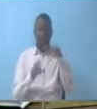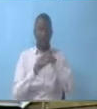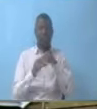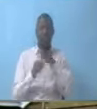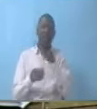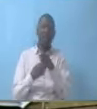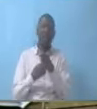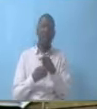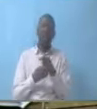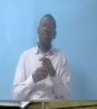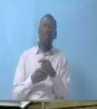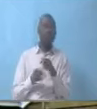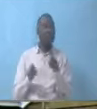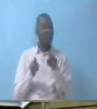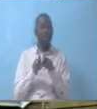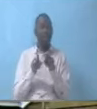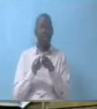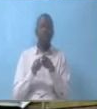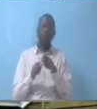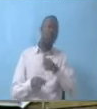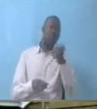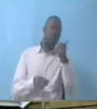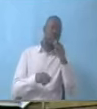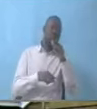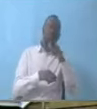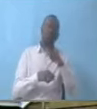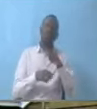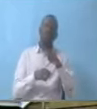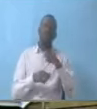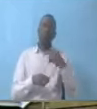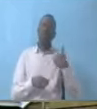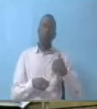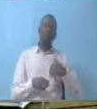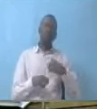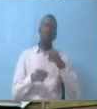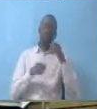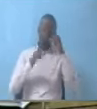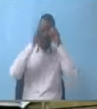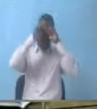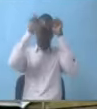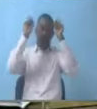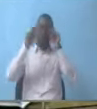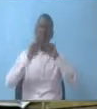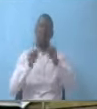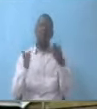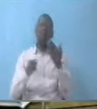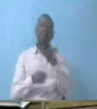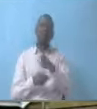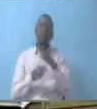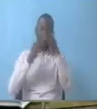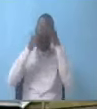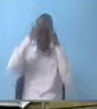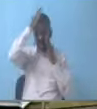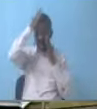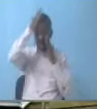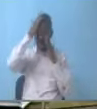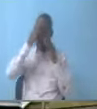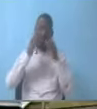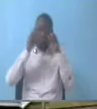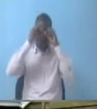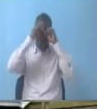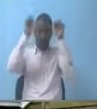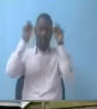nak lu jëm ci walé tafari kom nek na lo xamné ni feñ na ci nguri civilian. Not defending the